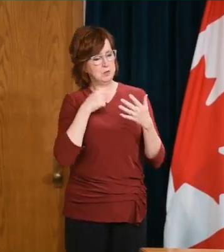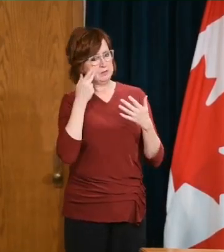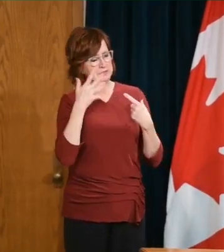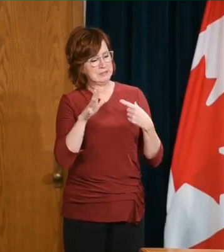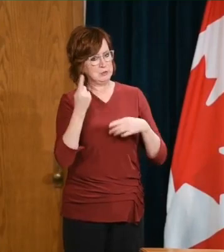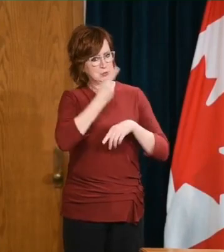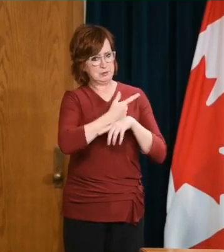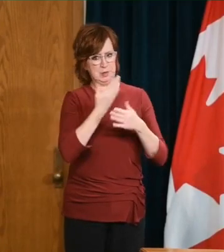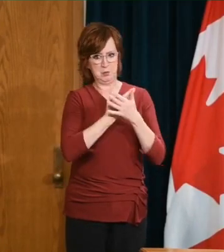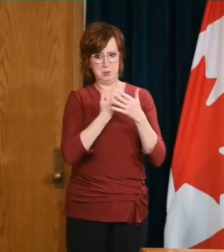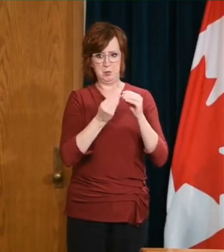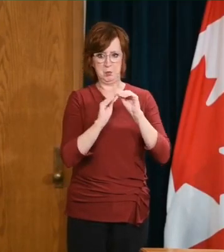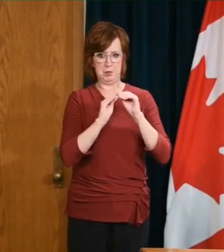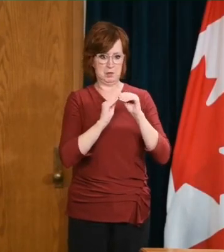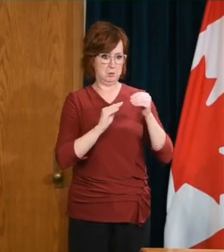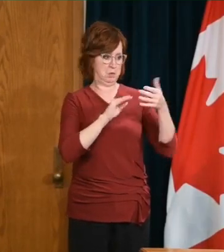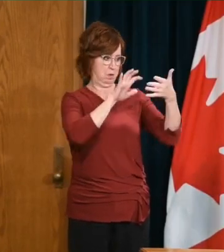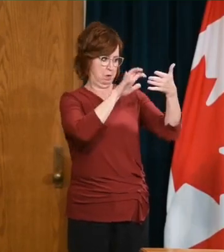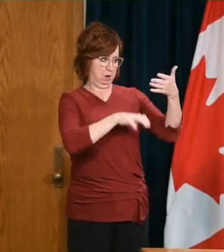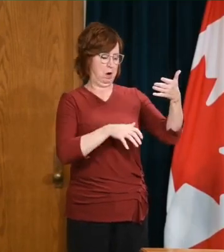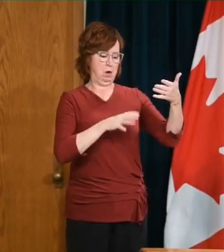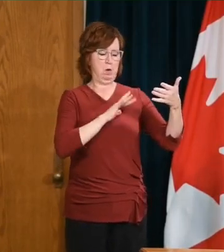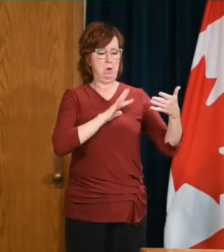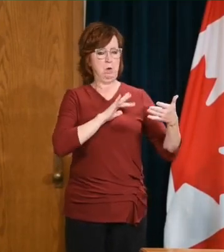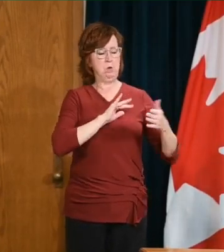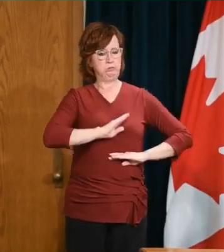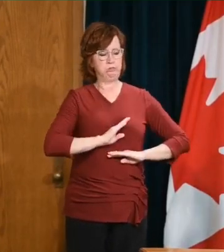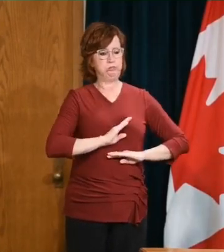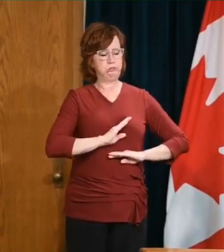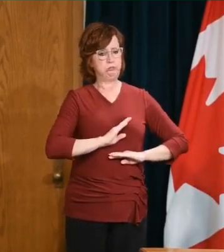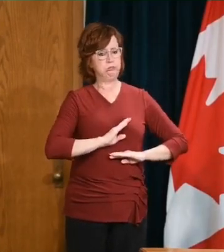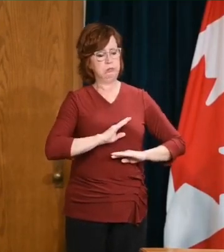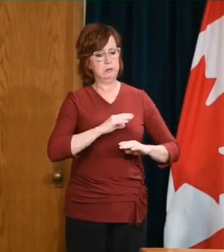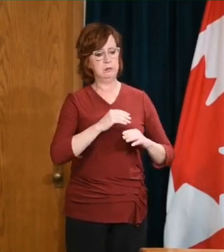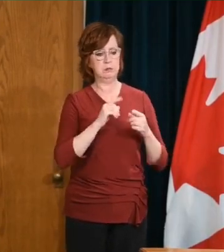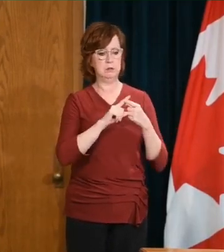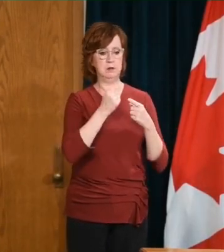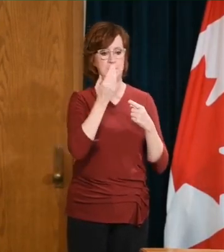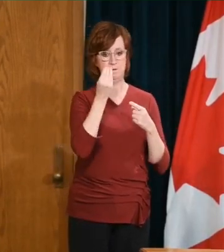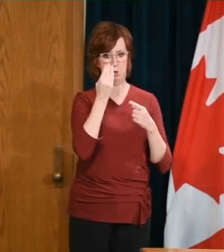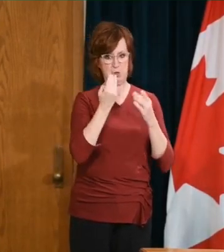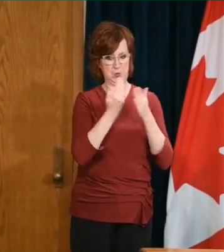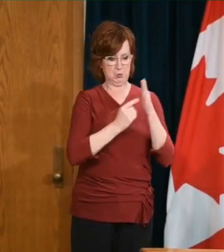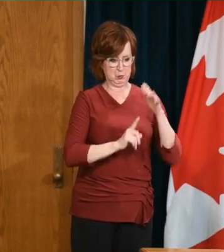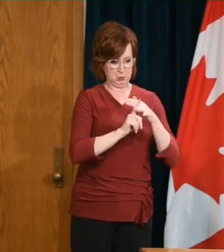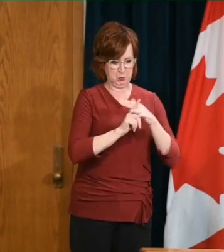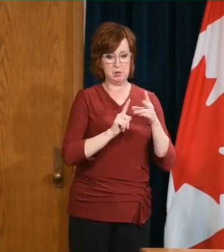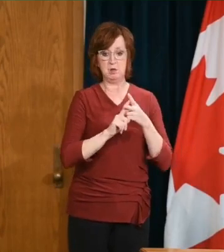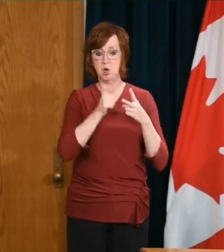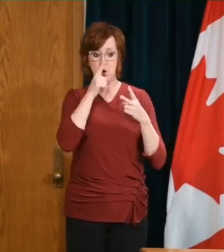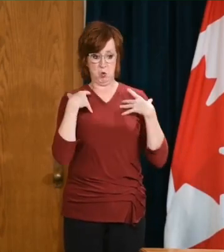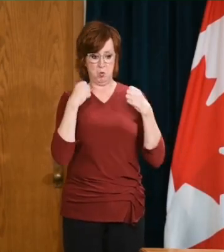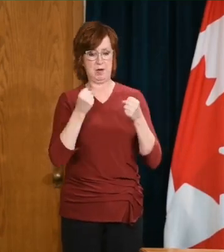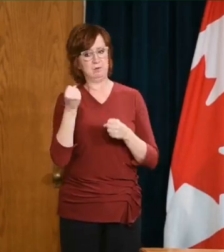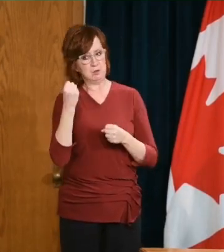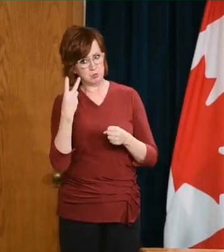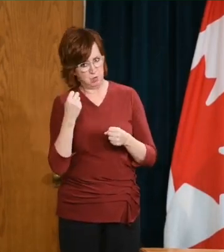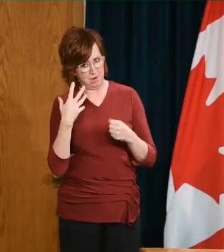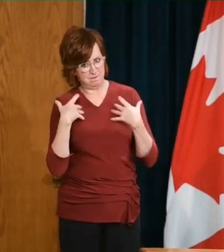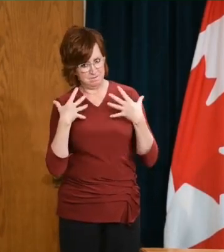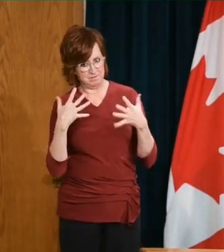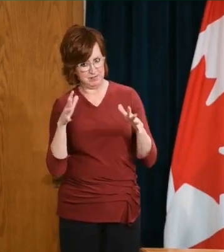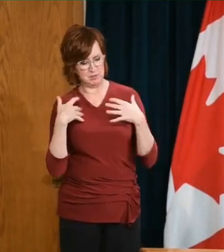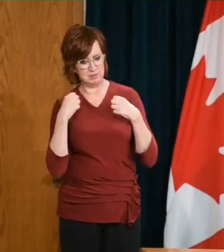and I would say that that's relatively good news. 14 new cases, 12 more recoveries, and over 700 more